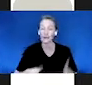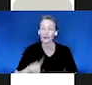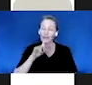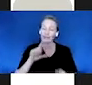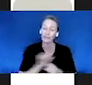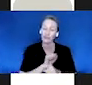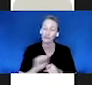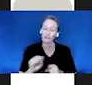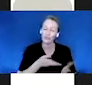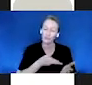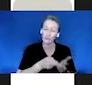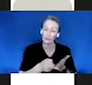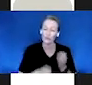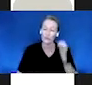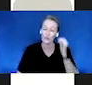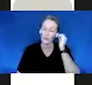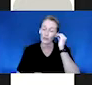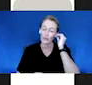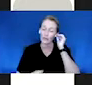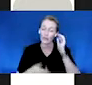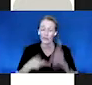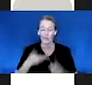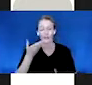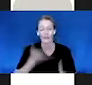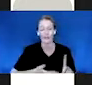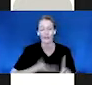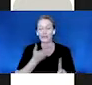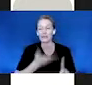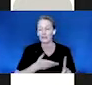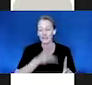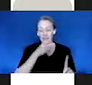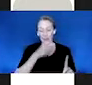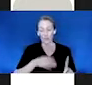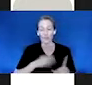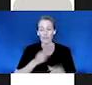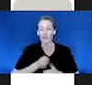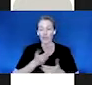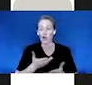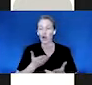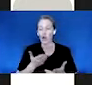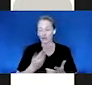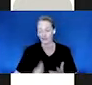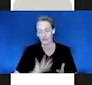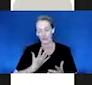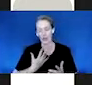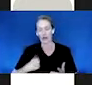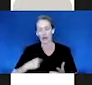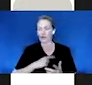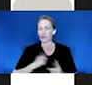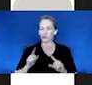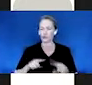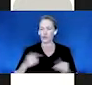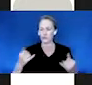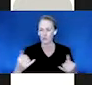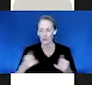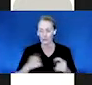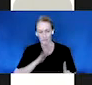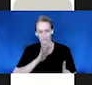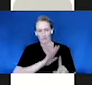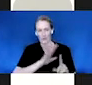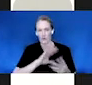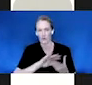is one of the women that caused us to be here today. She inspired us to be here. And her story is one that makes